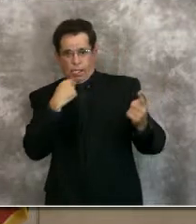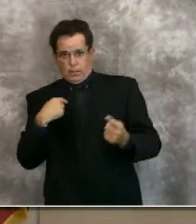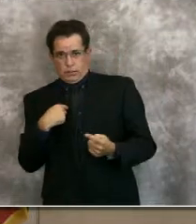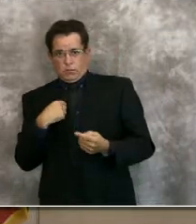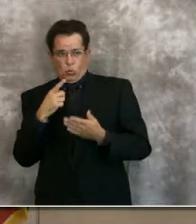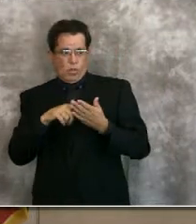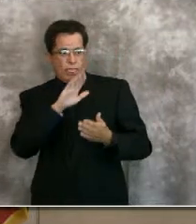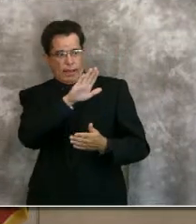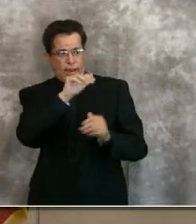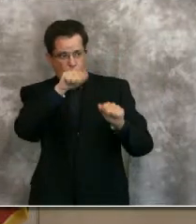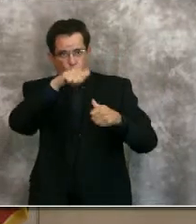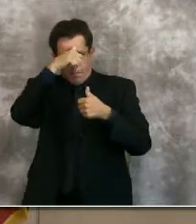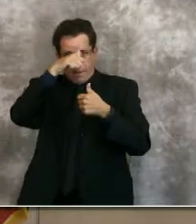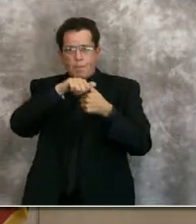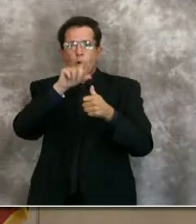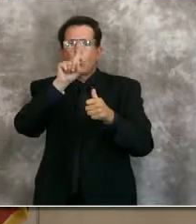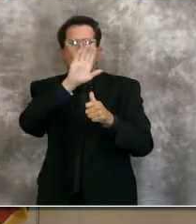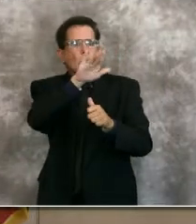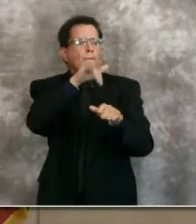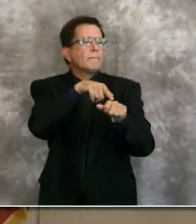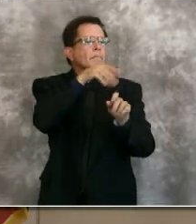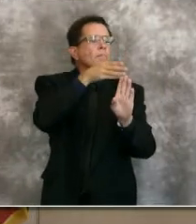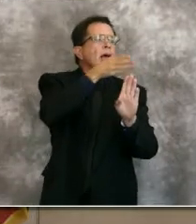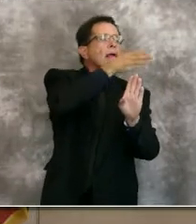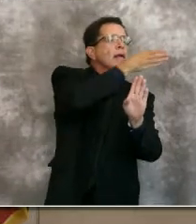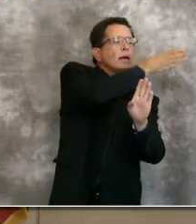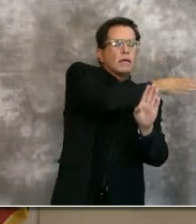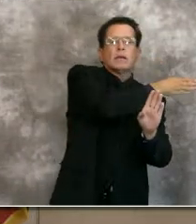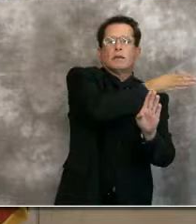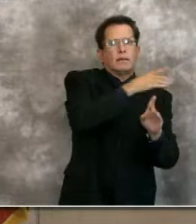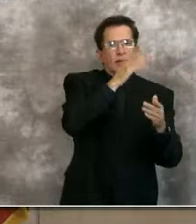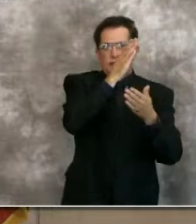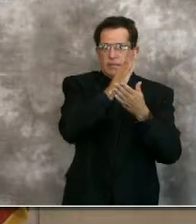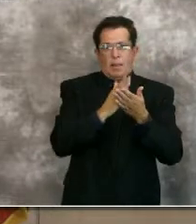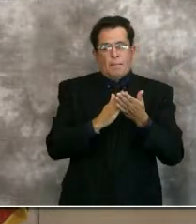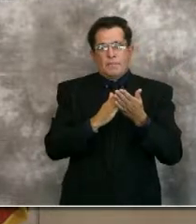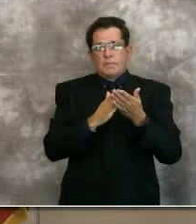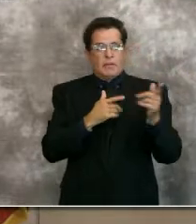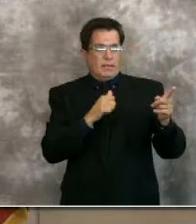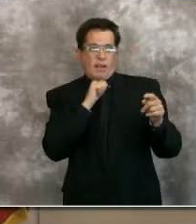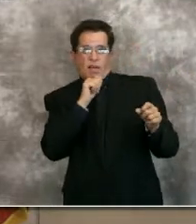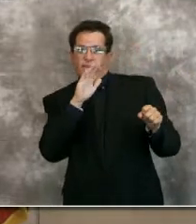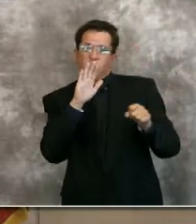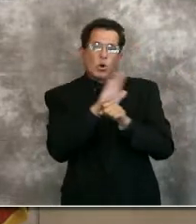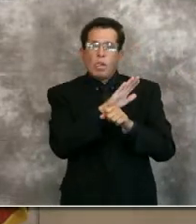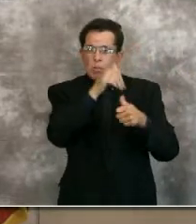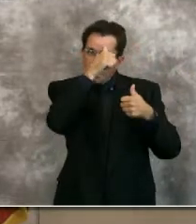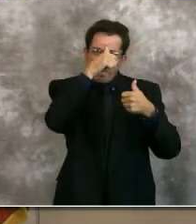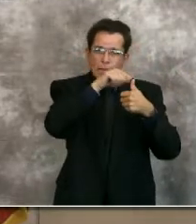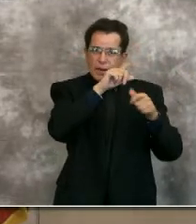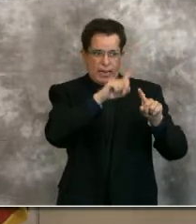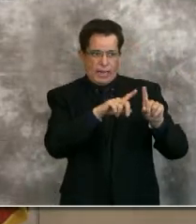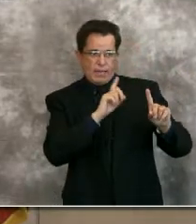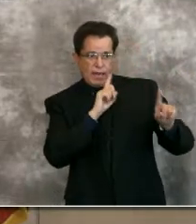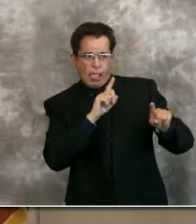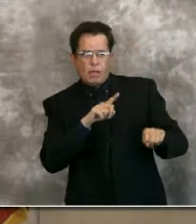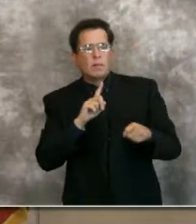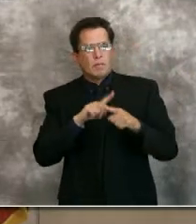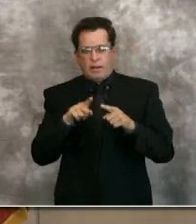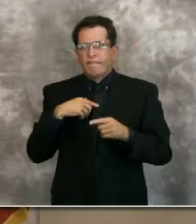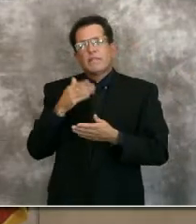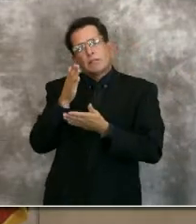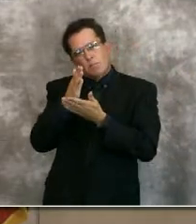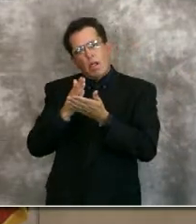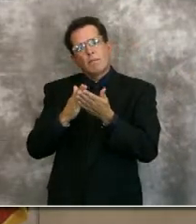remember, and what people remember isn't necessarily as complete as either they or we would like. There is a very small group